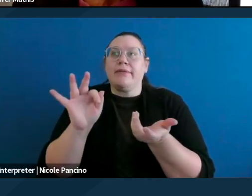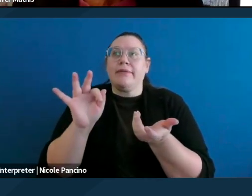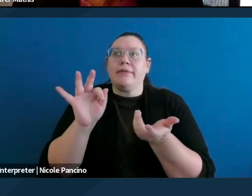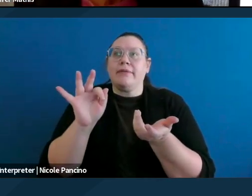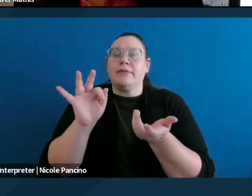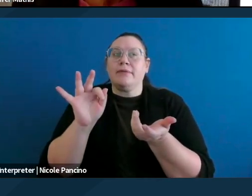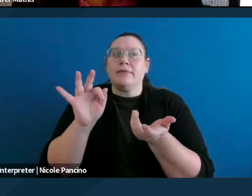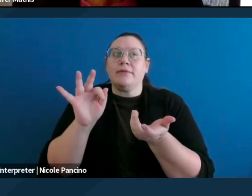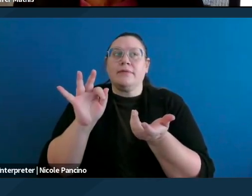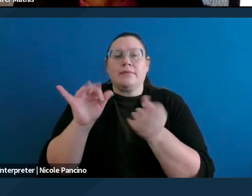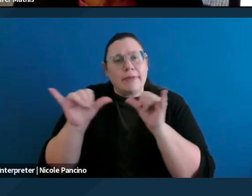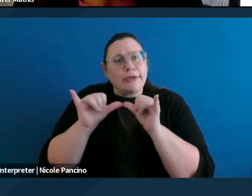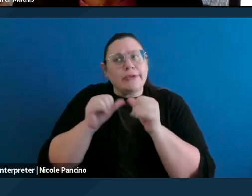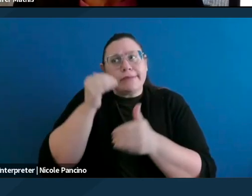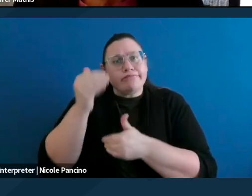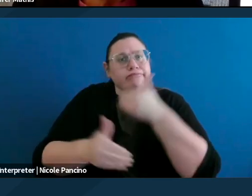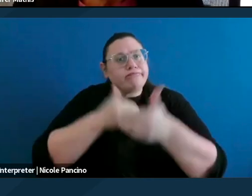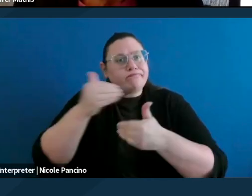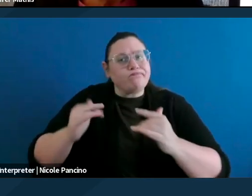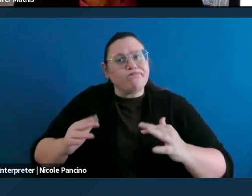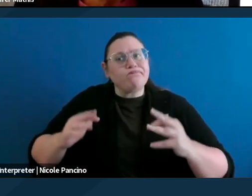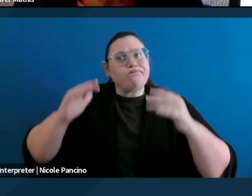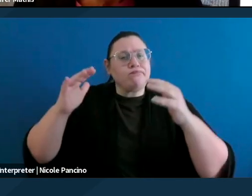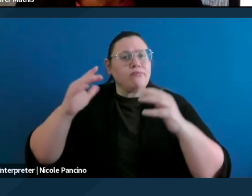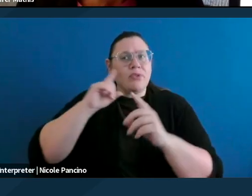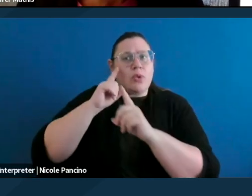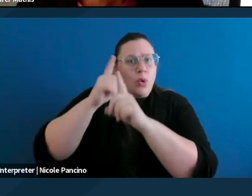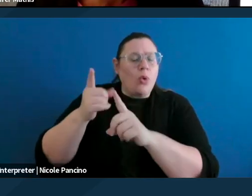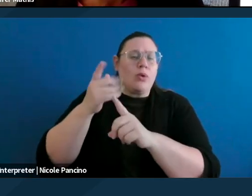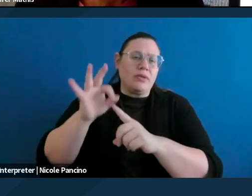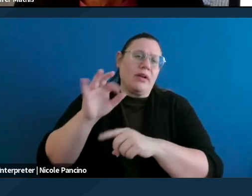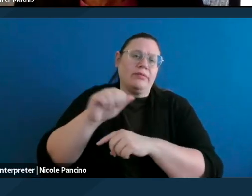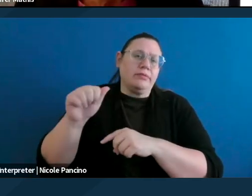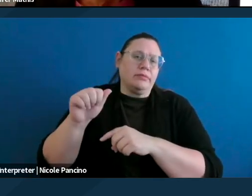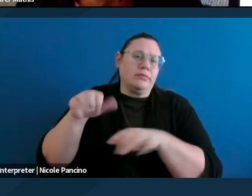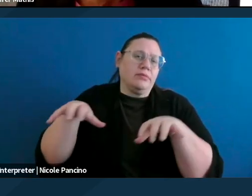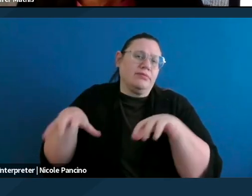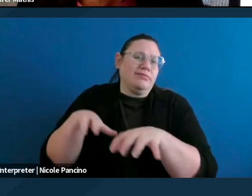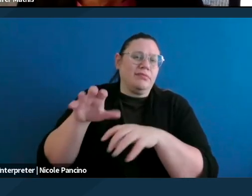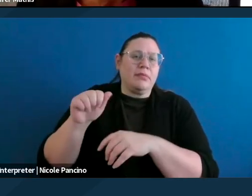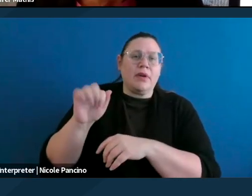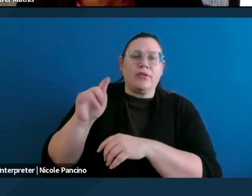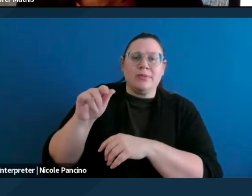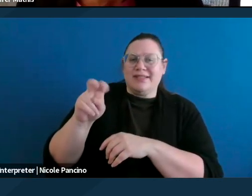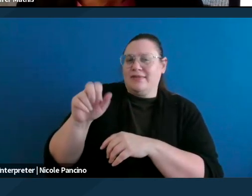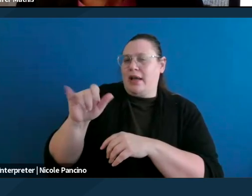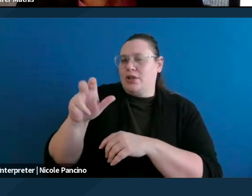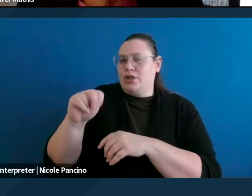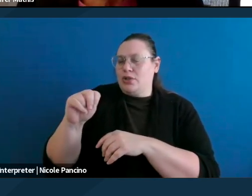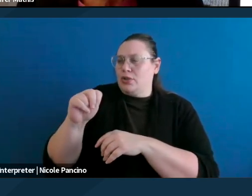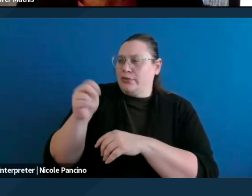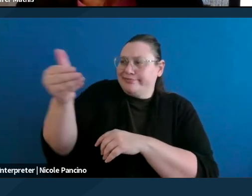measuring that progress toward the goals of affirmative action to employ and advance people with